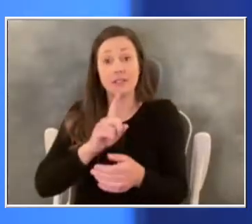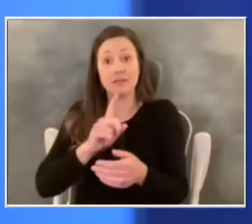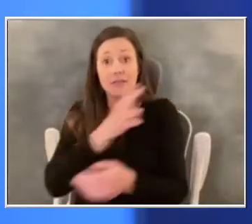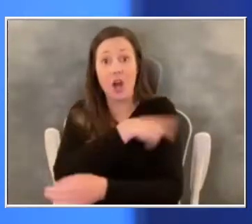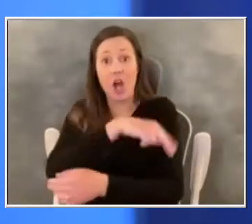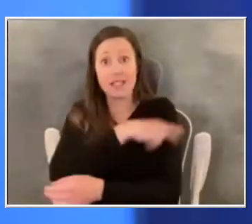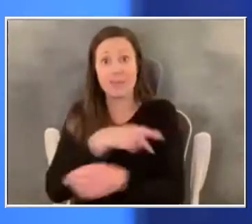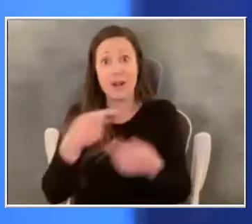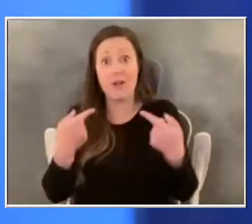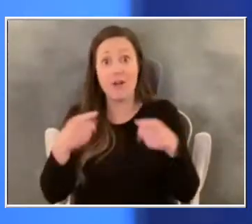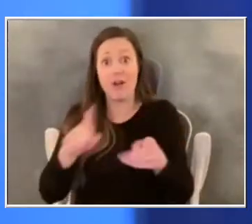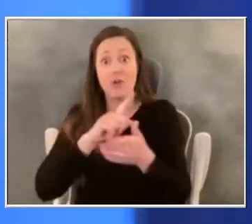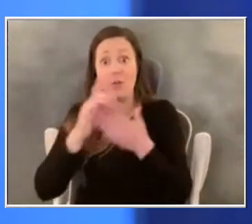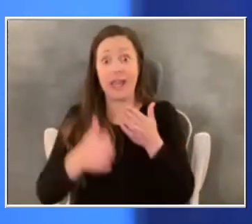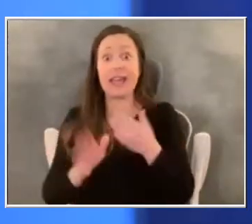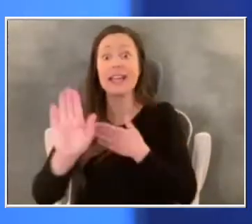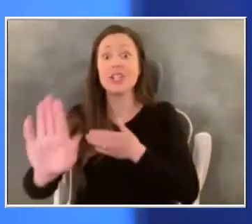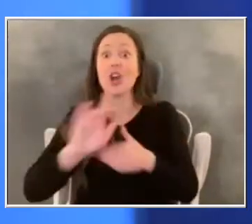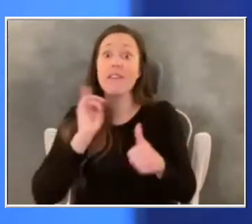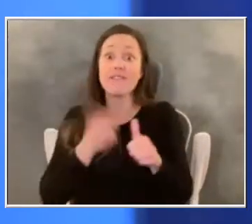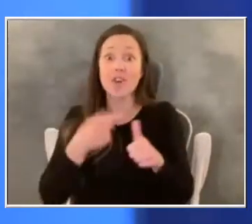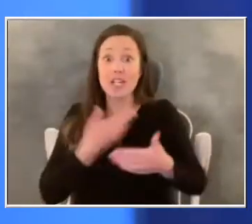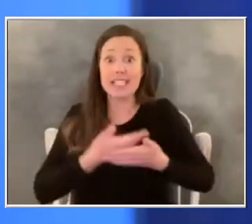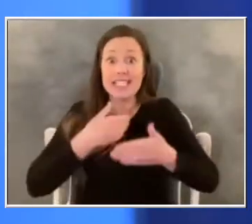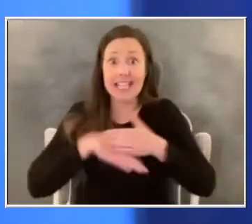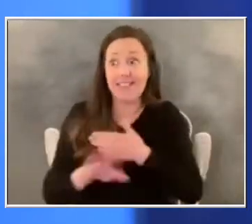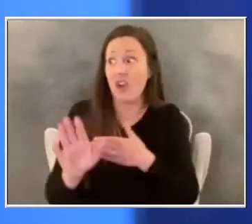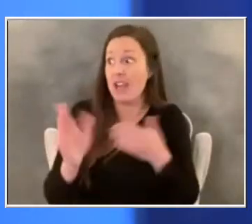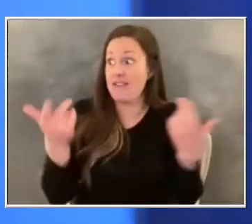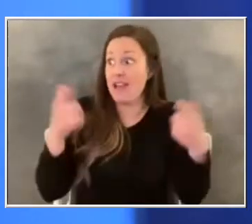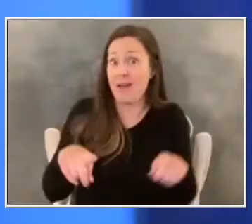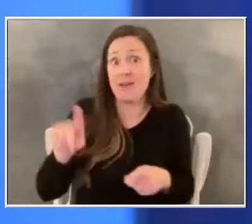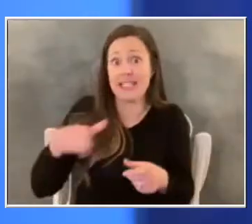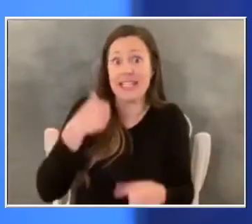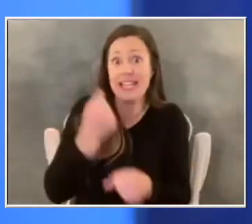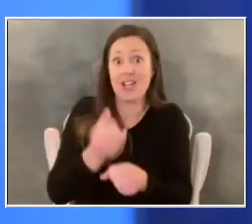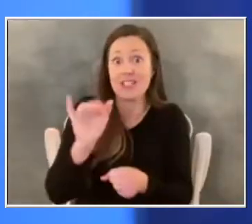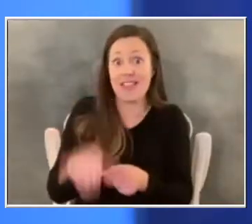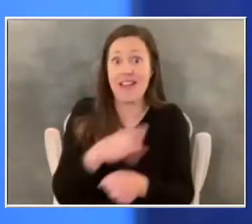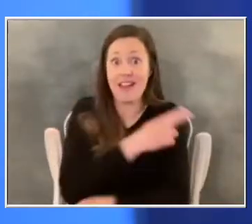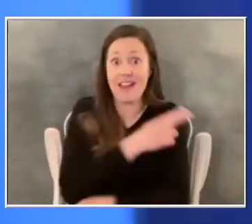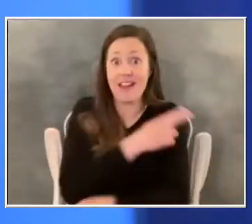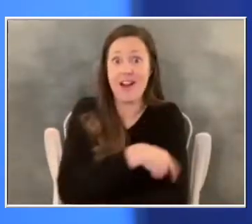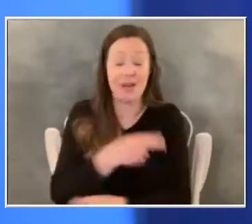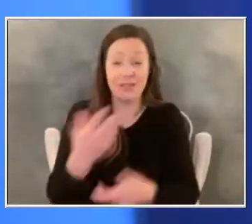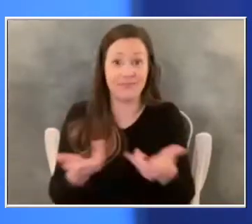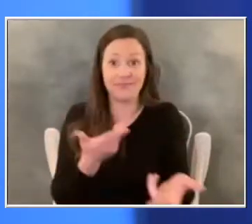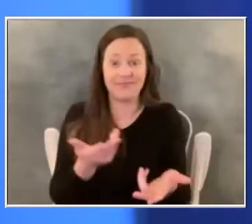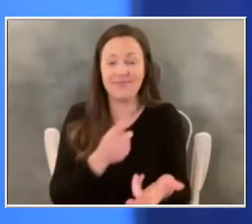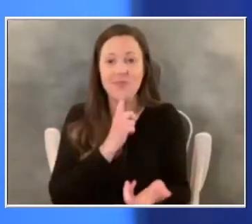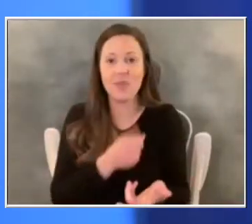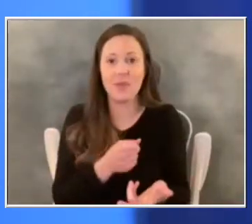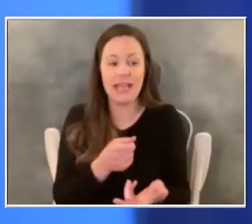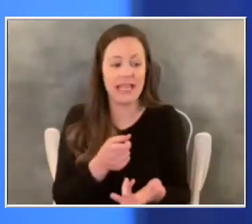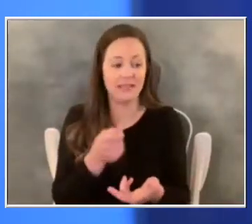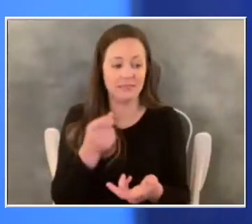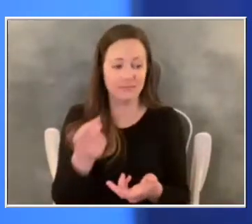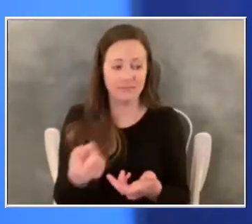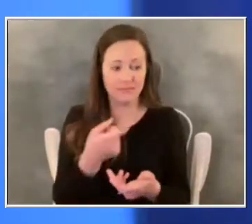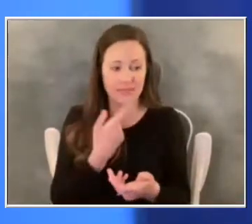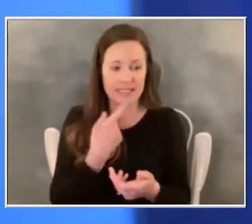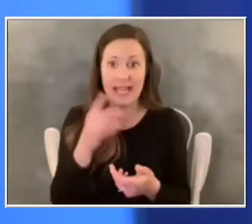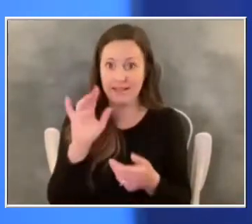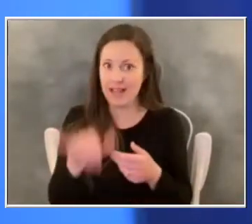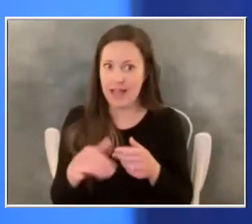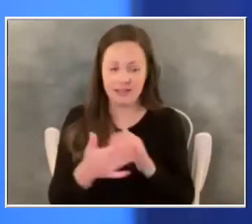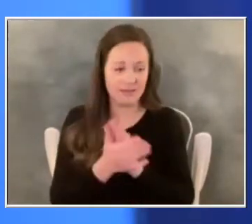first delivery in 10 years at that hospital in the very situation we're describing, who said, this is a growing problem. So we're